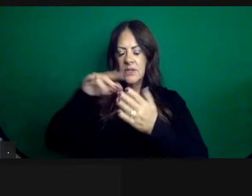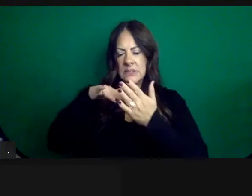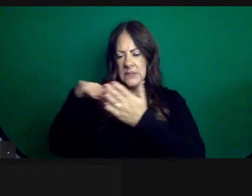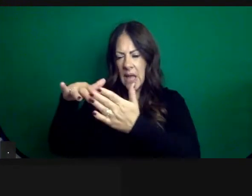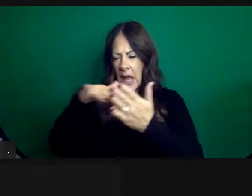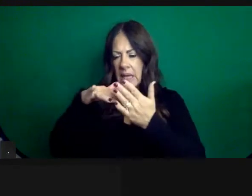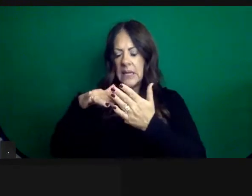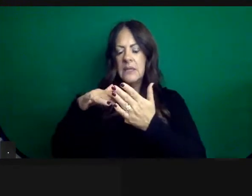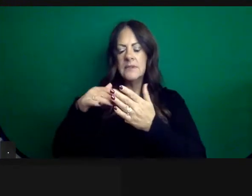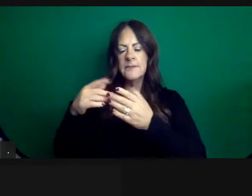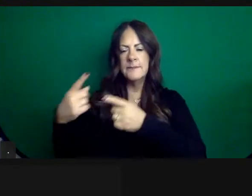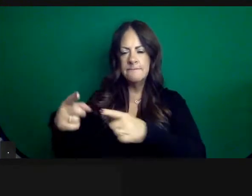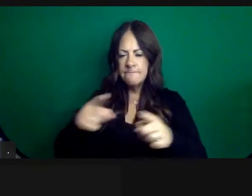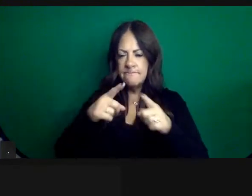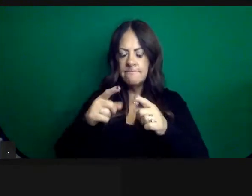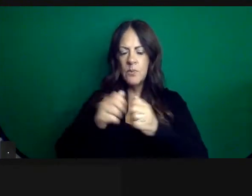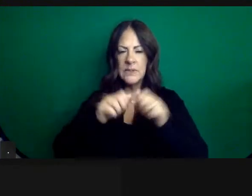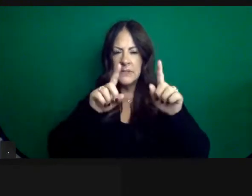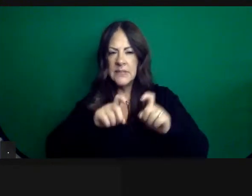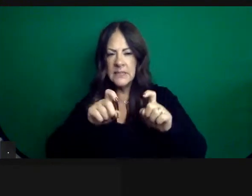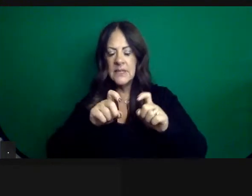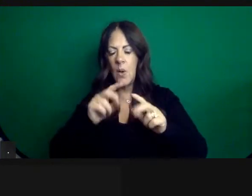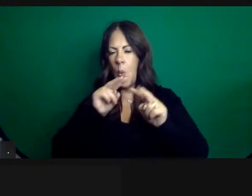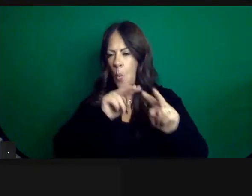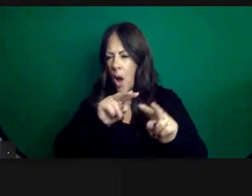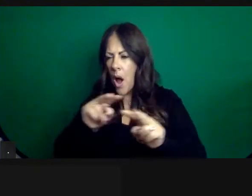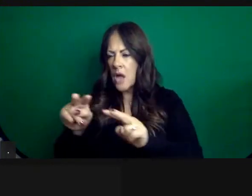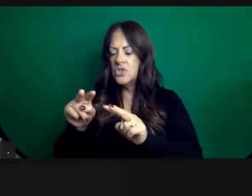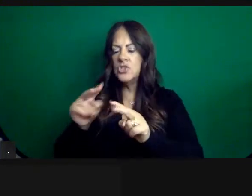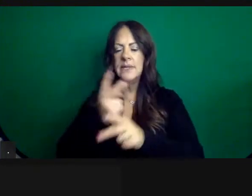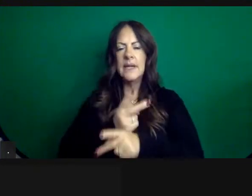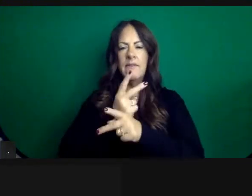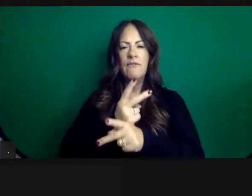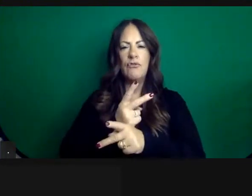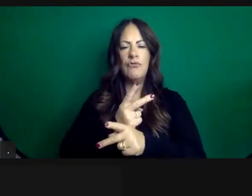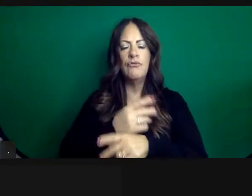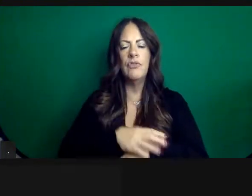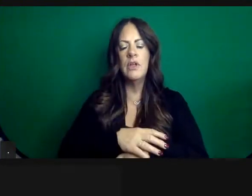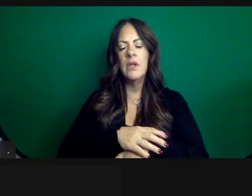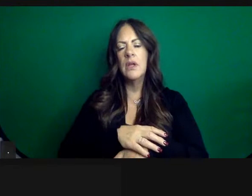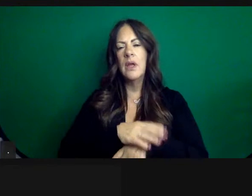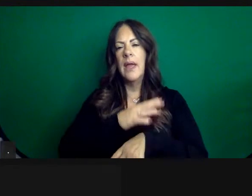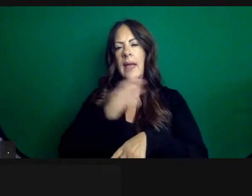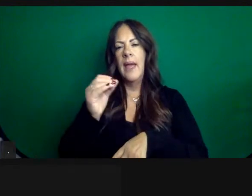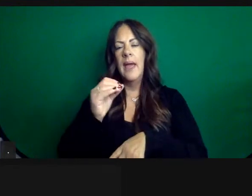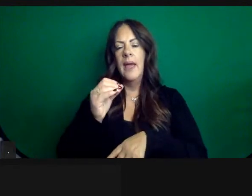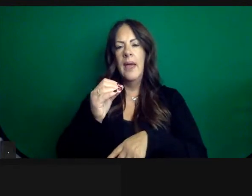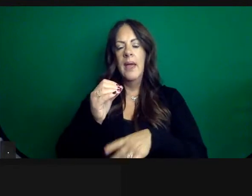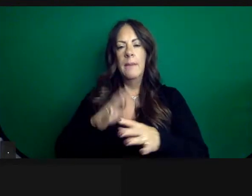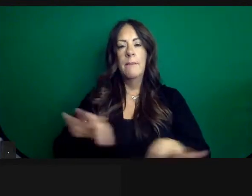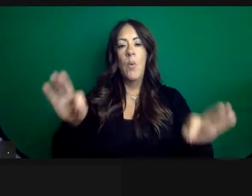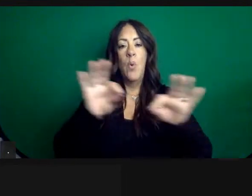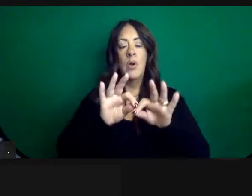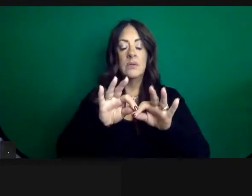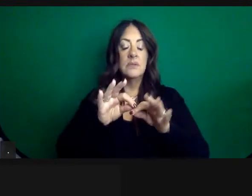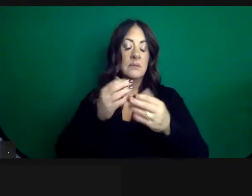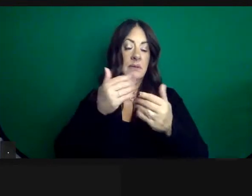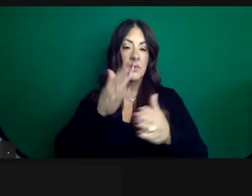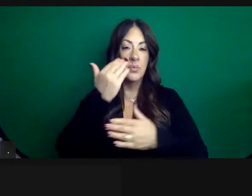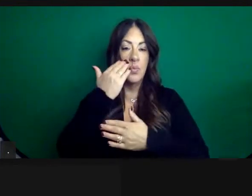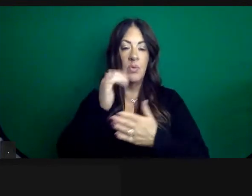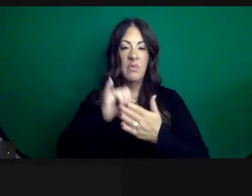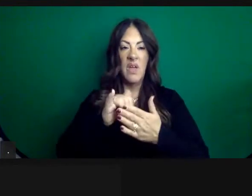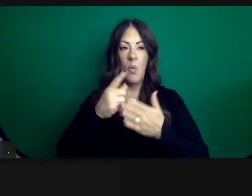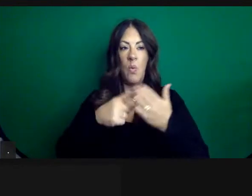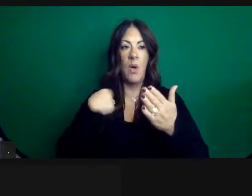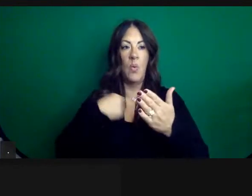with sequencing, with watching the trends, and frankly, not putting in the closet all of the different things that we did in this